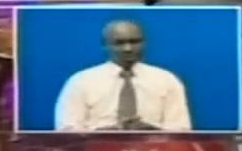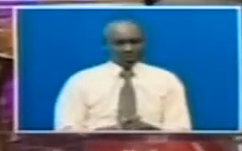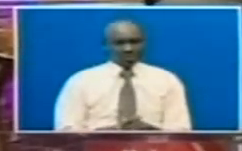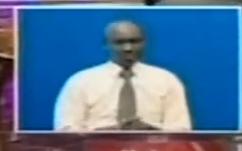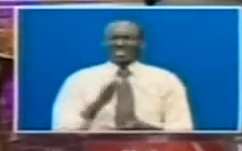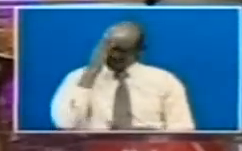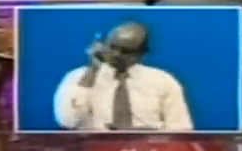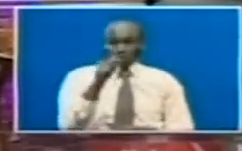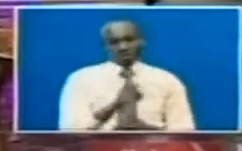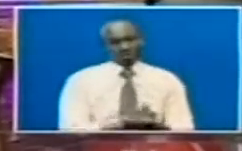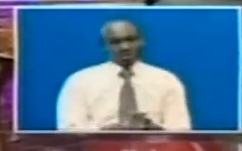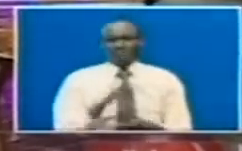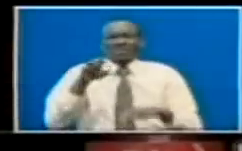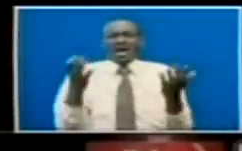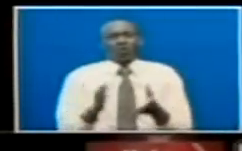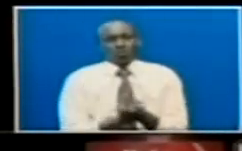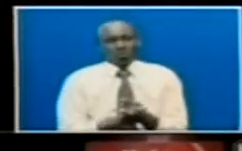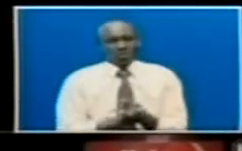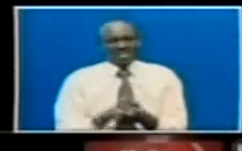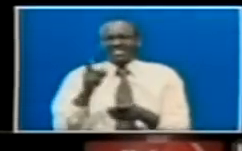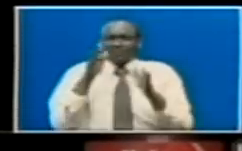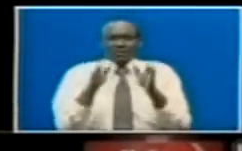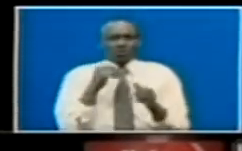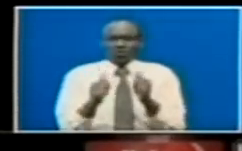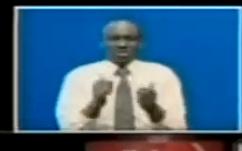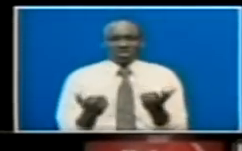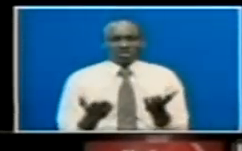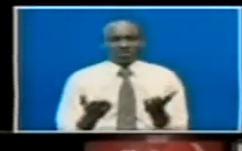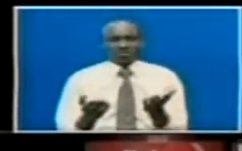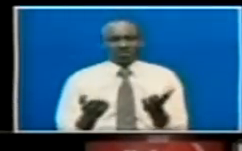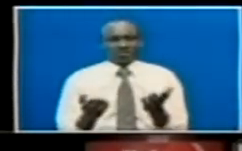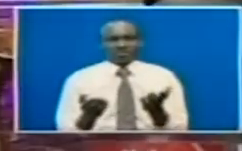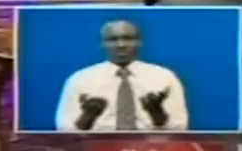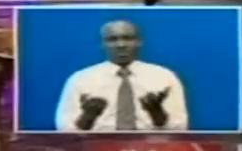Kenyatta hivyo. What was he like? What kind of a person was he like?